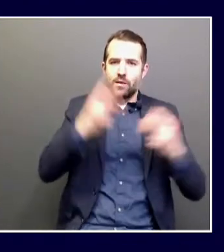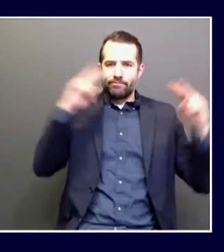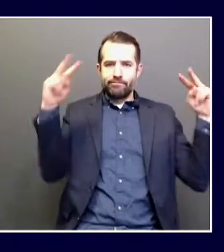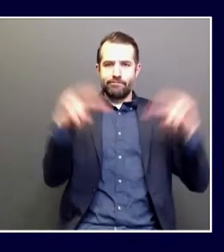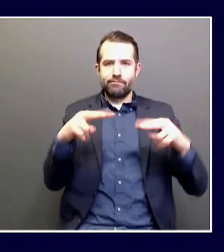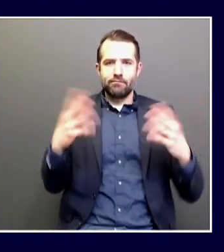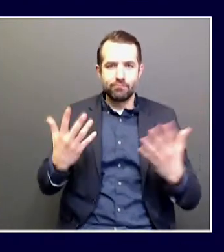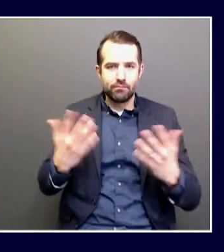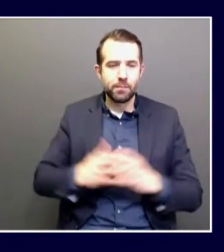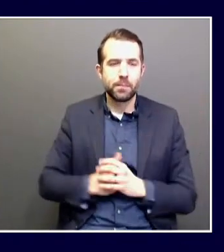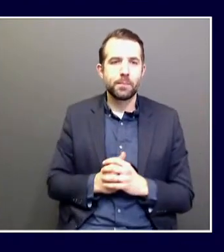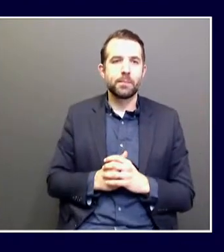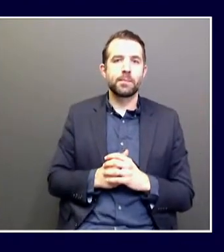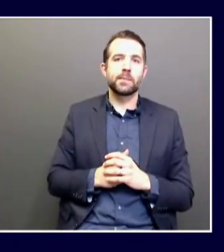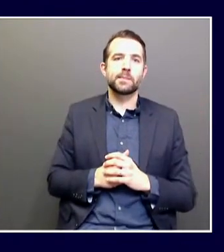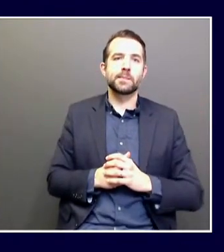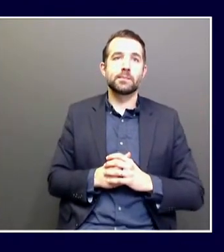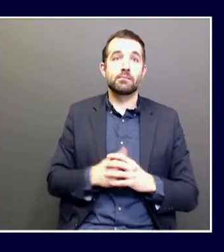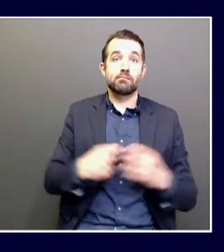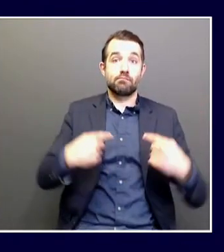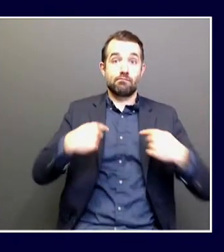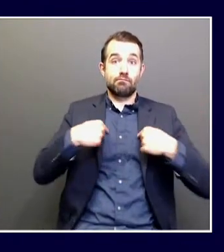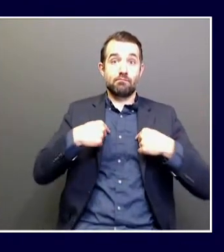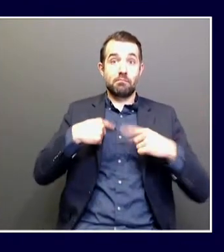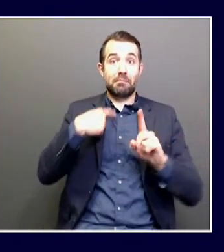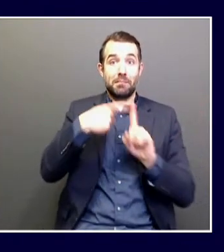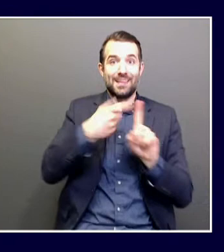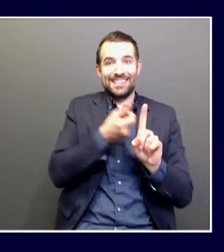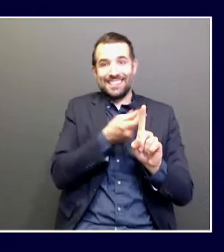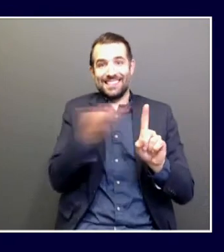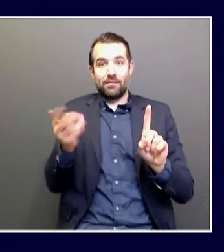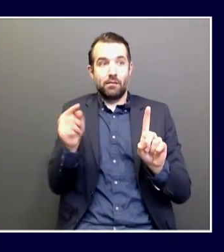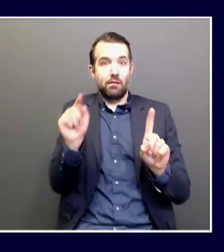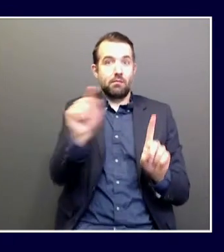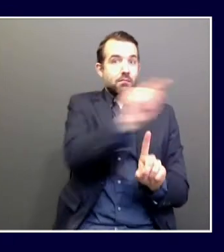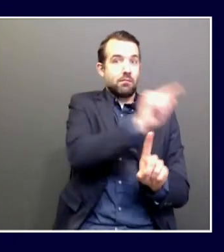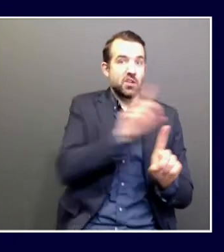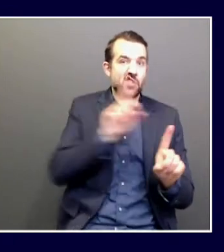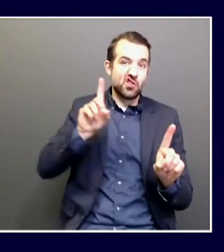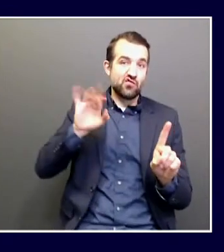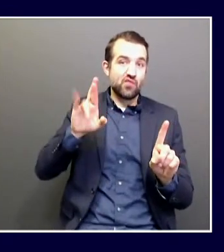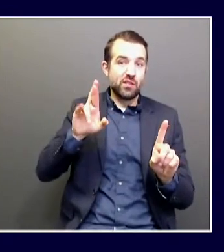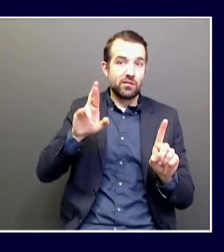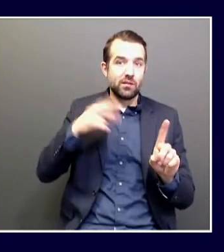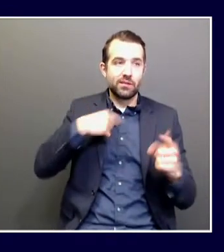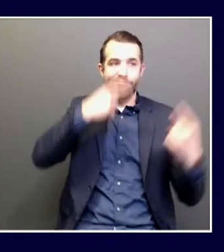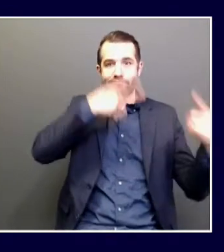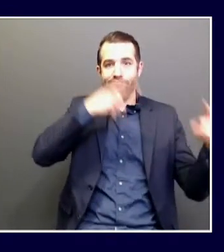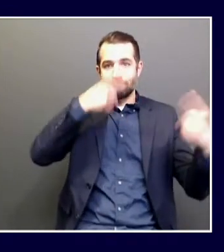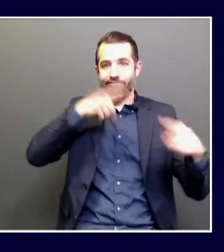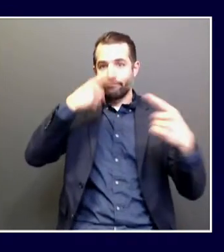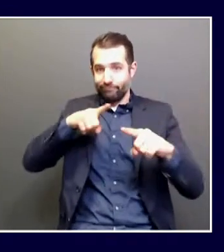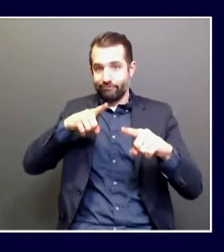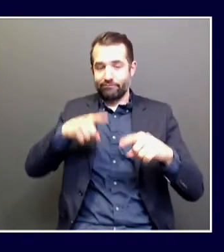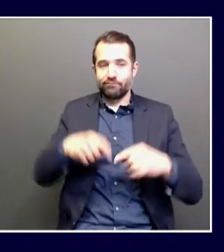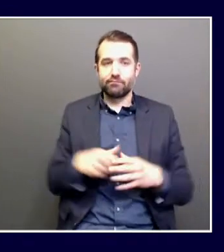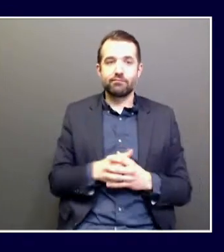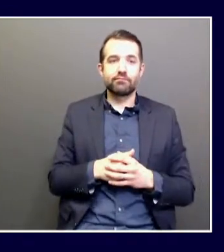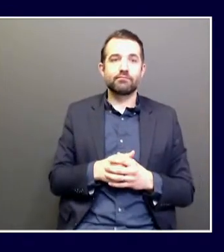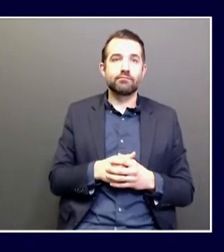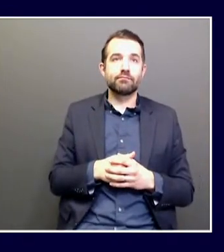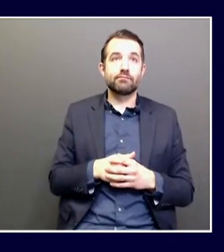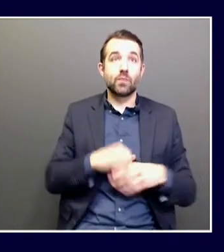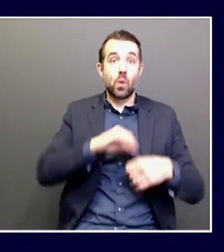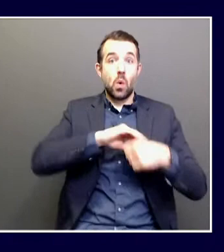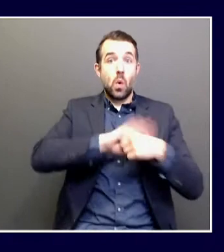for myself as well as to reflect what many of my counterparts have noted, as we learn more about the pandemic, as well